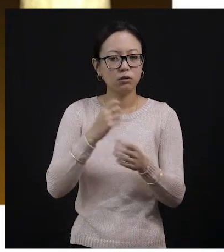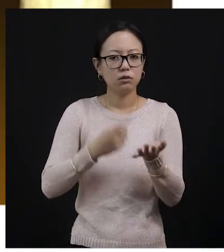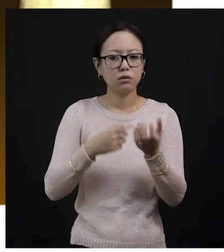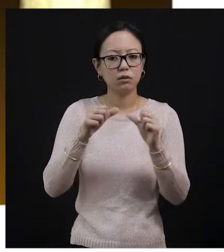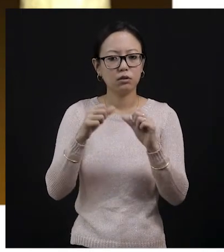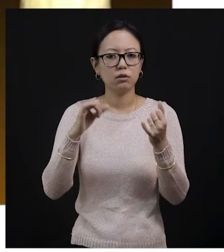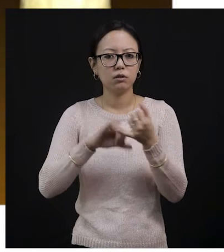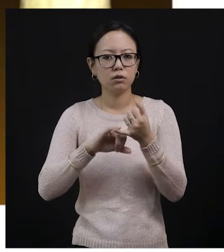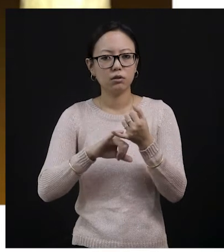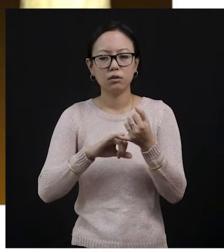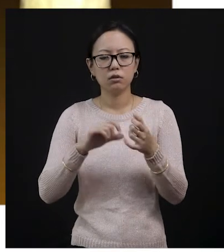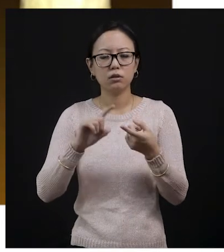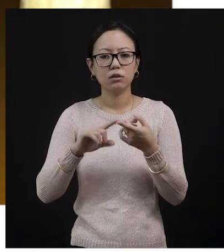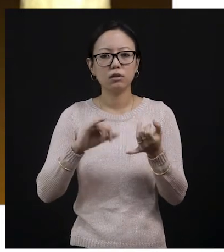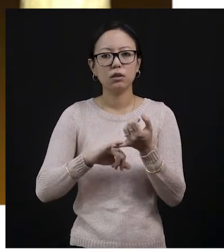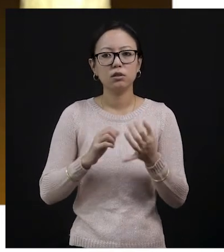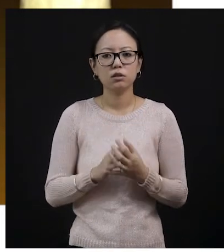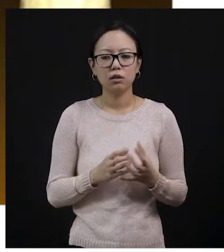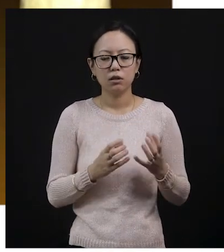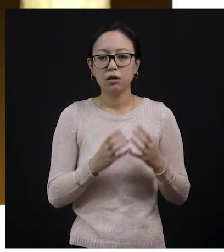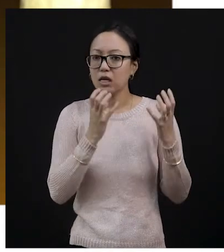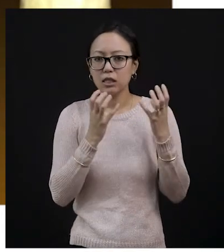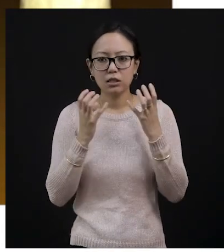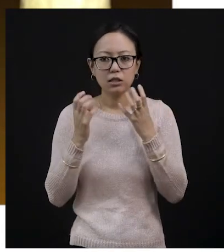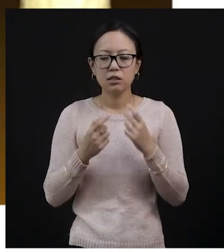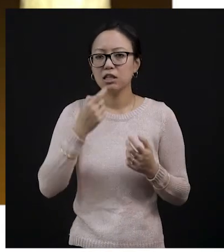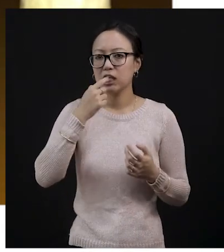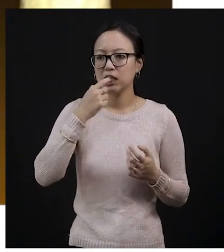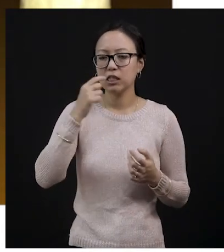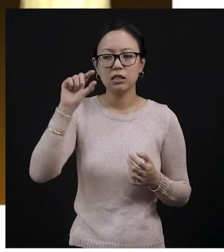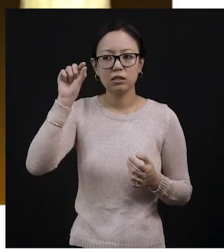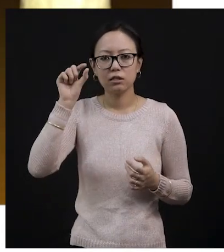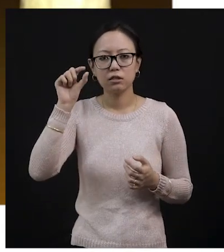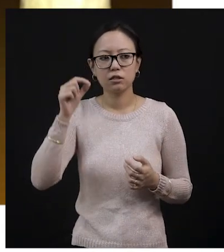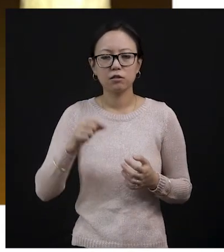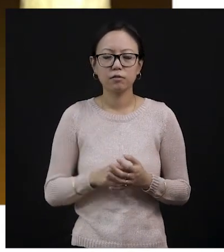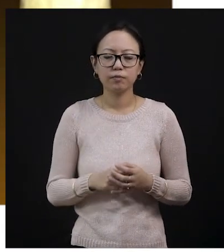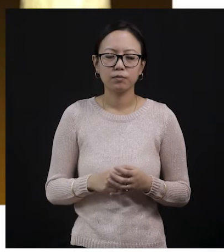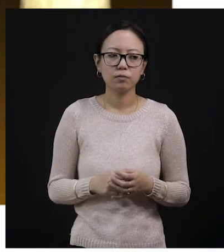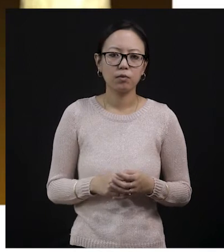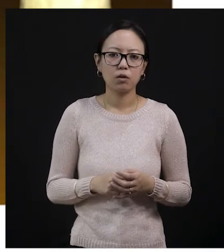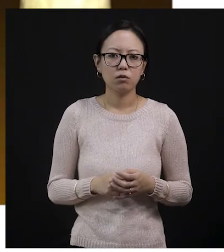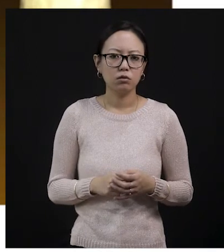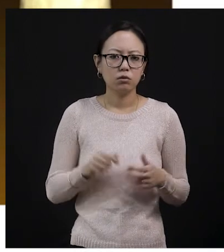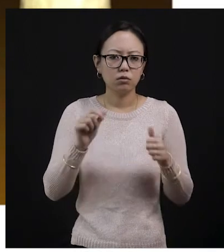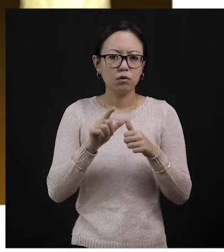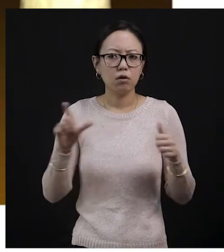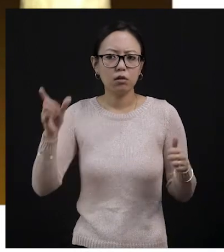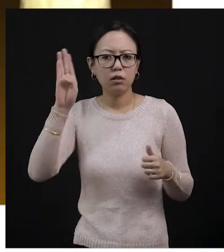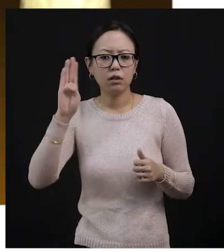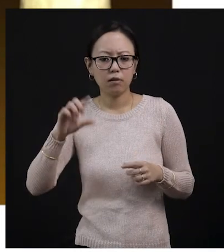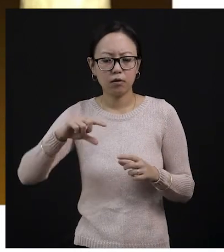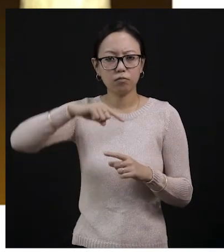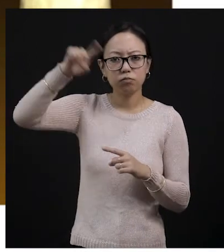but maize, corn, rice, all those cereals, you remember? The leaves are all parallel, yes or